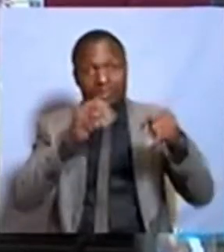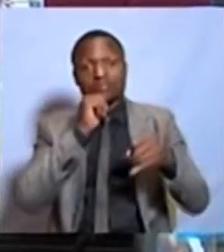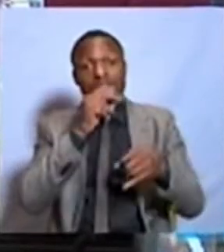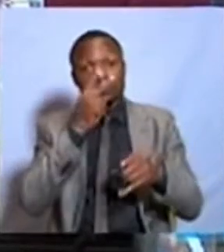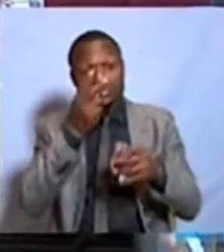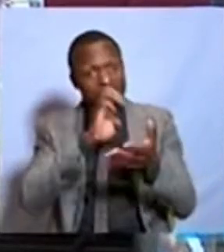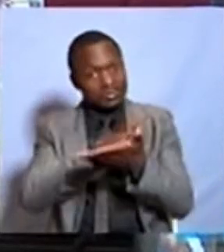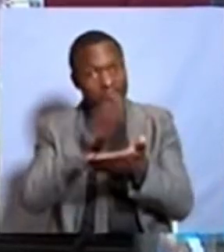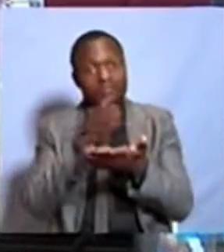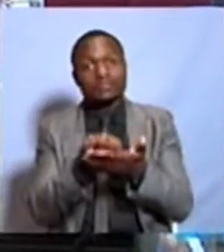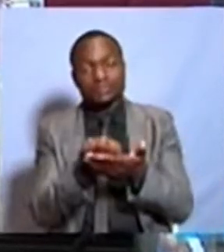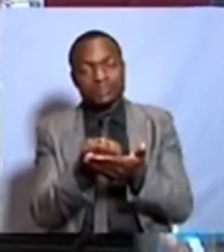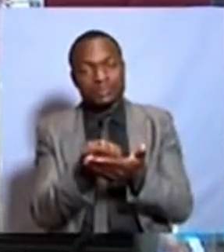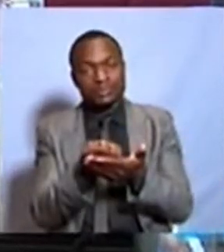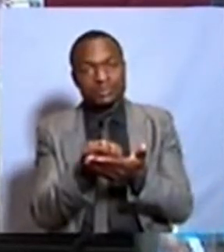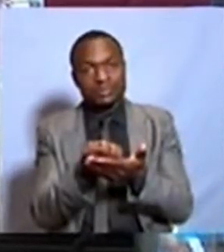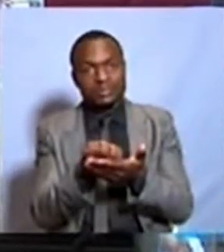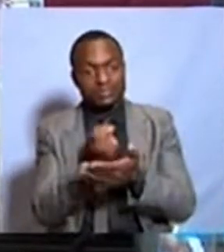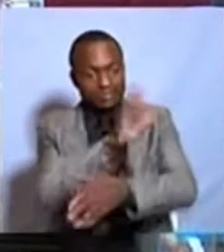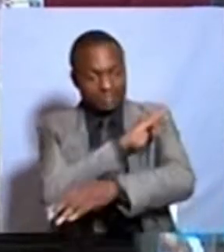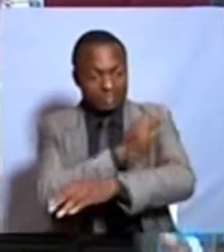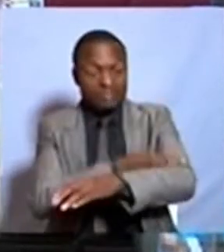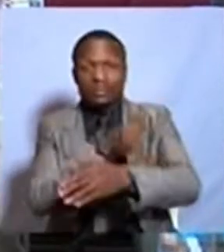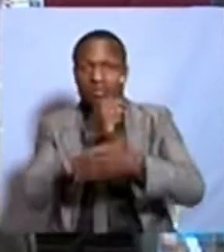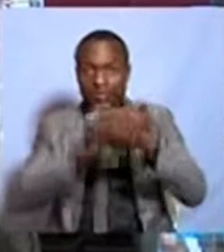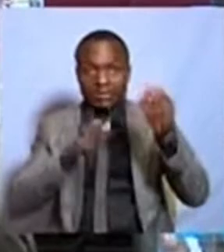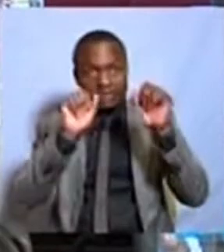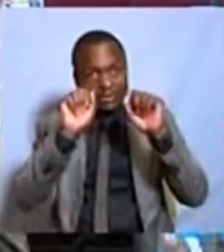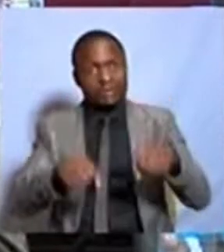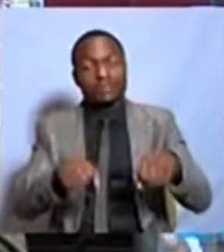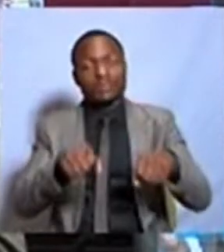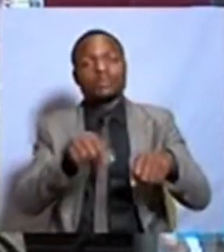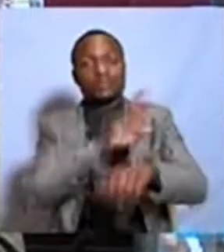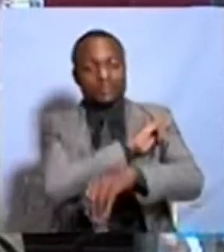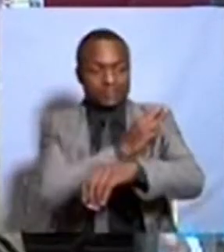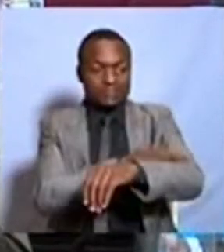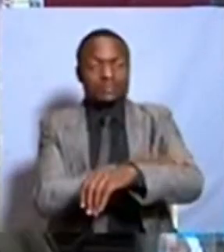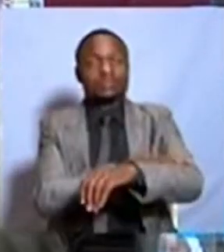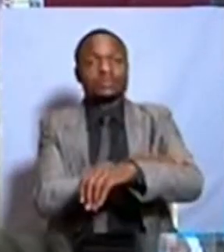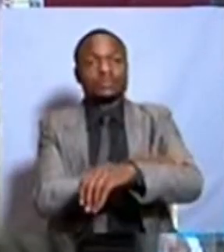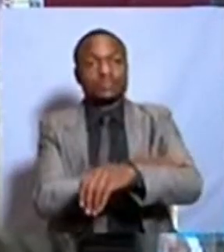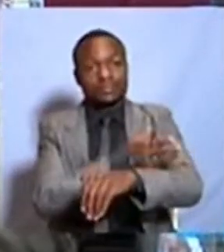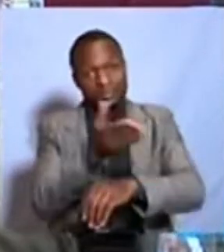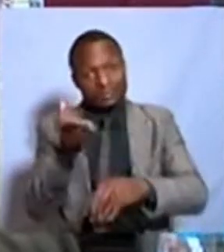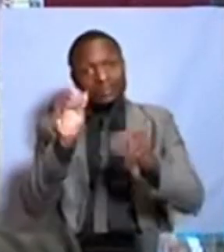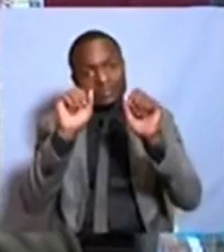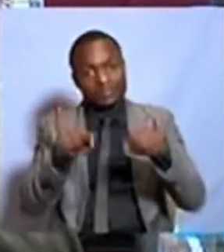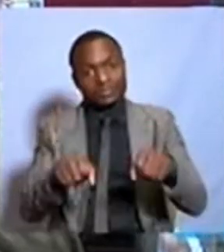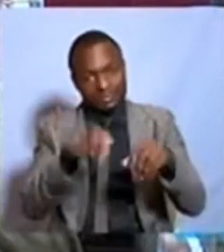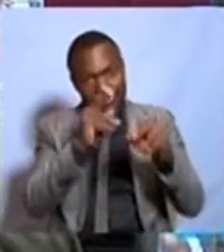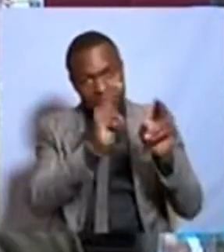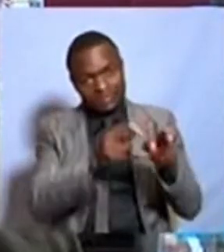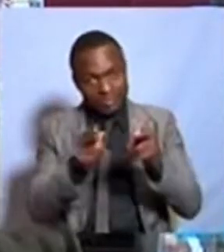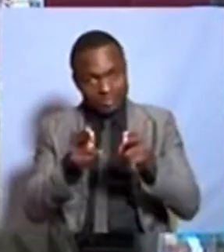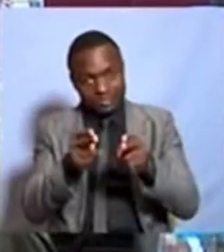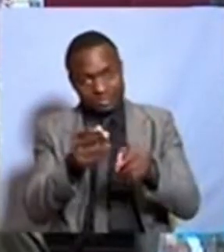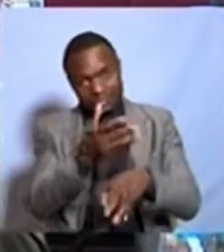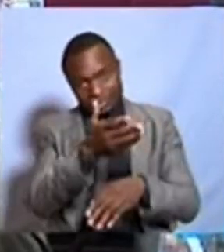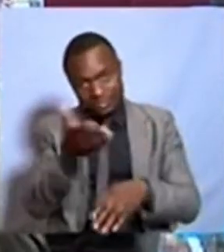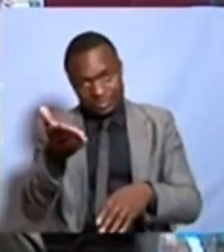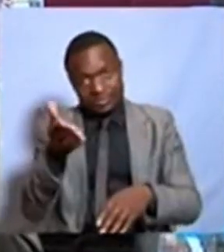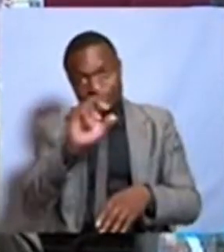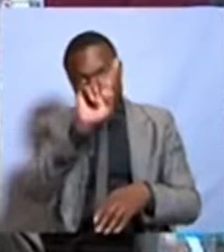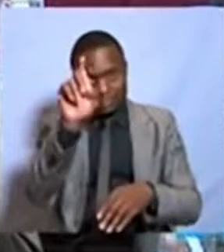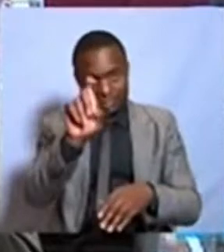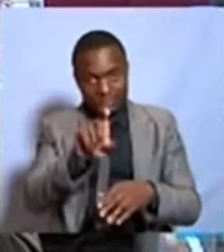evidence of the source. What could be the source? So I think we can deal with those matters for